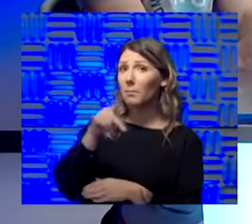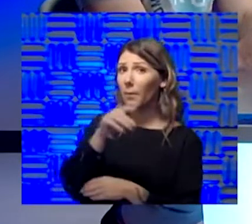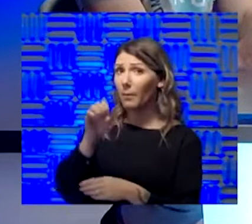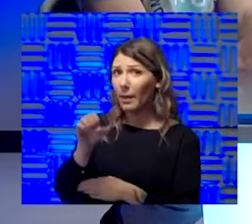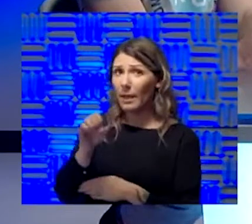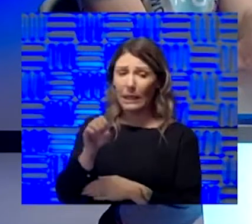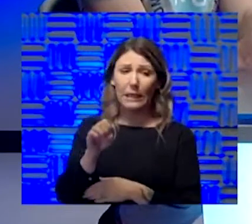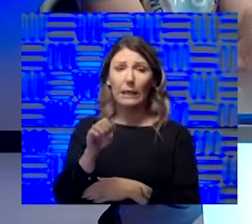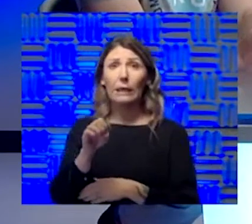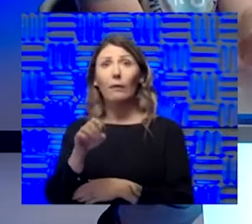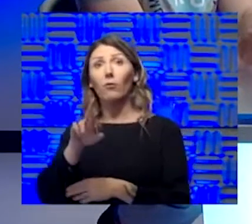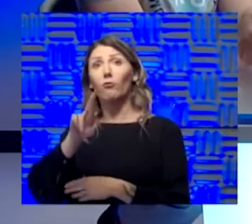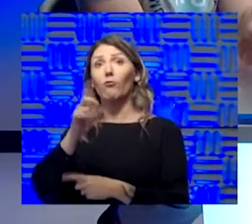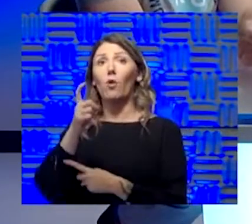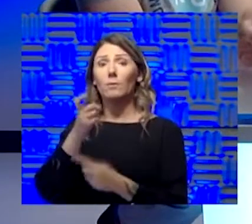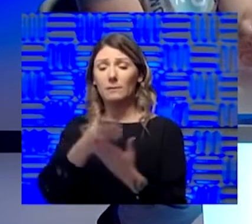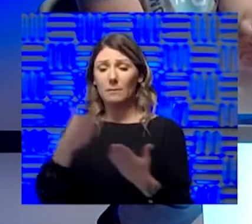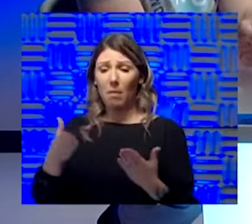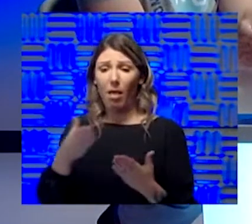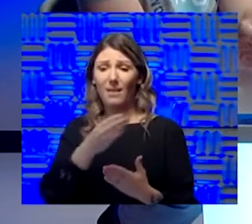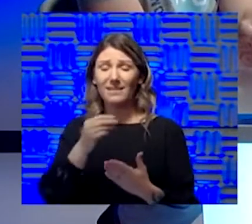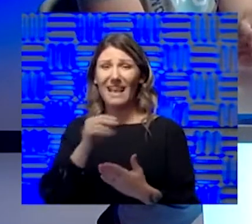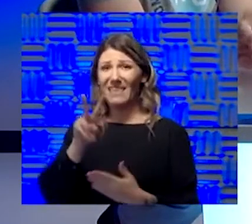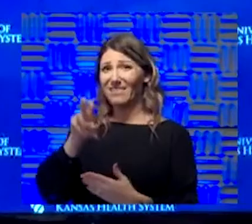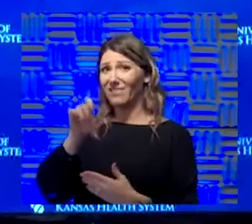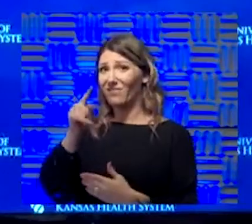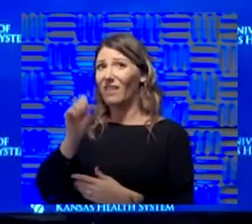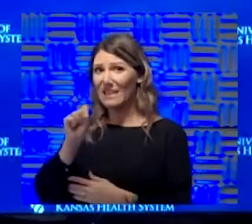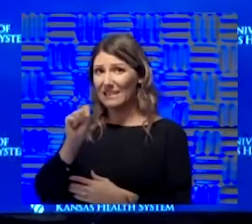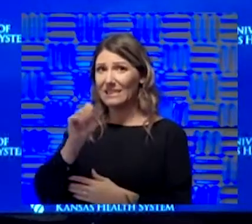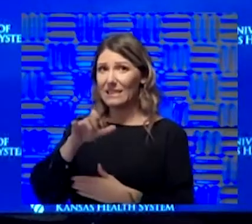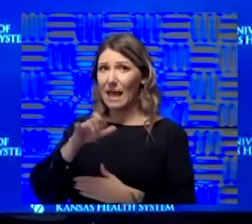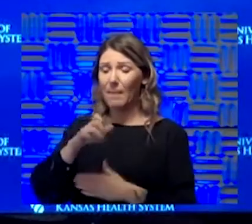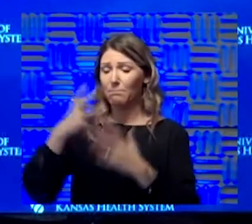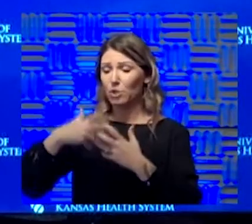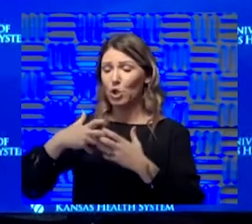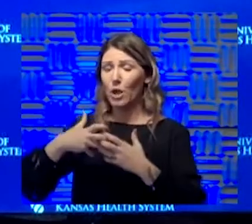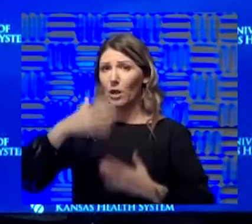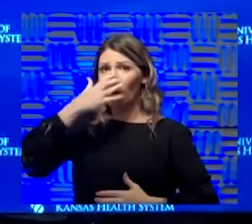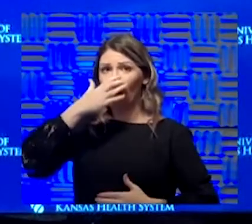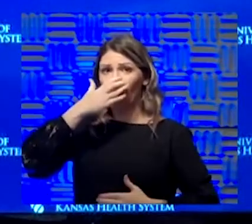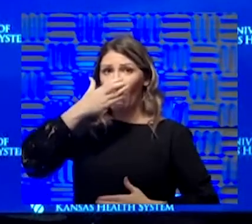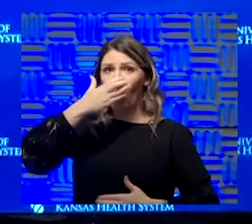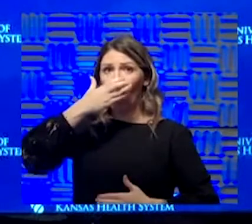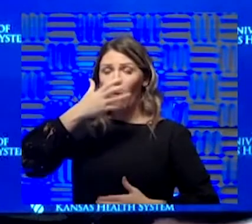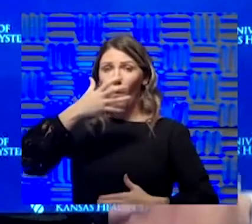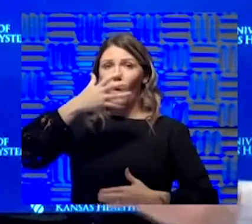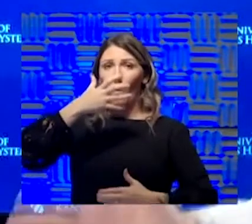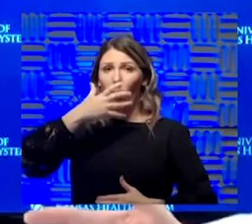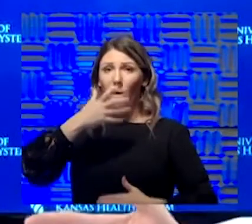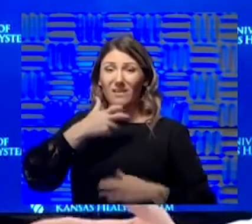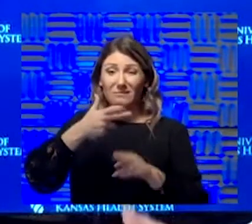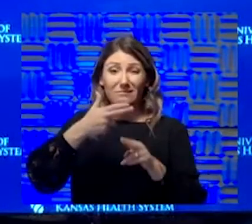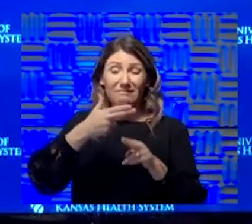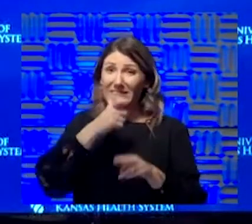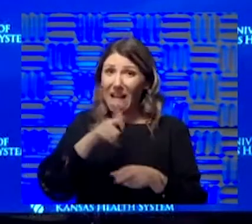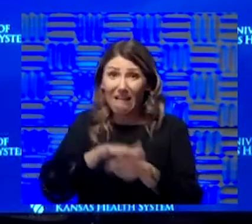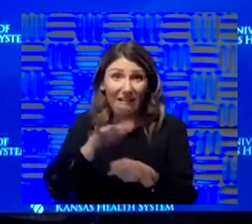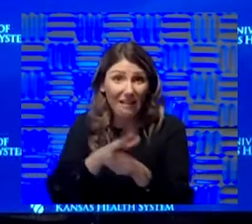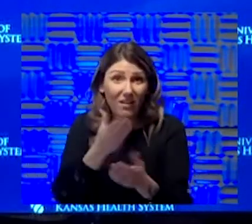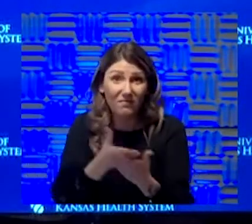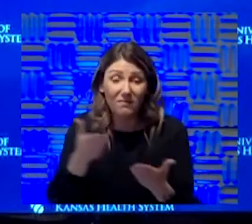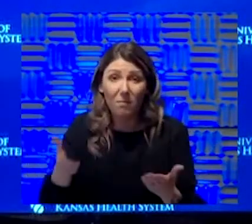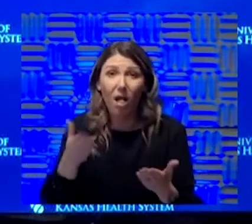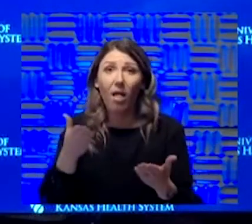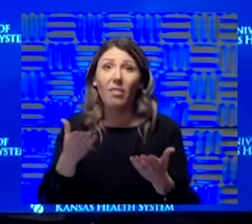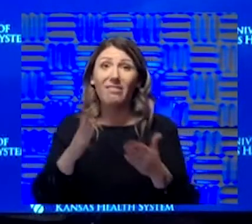ventilator patients and for operations are really in short supply, and that may be the next big thing that we hit.